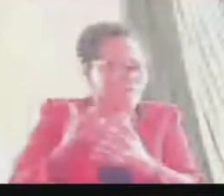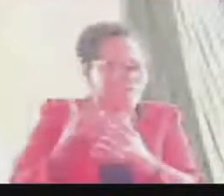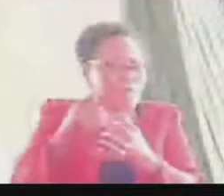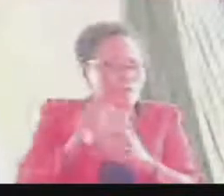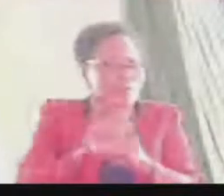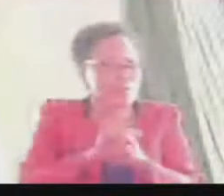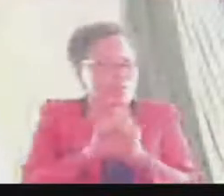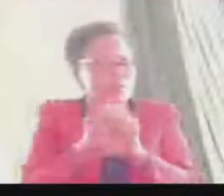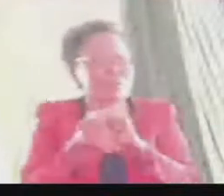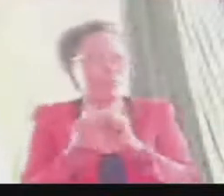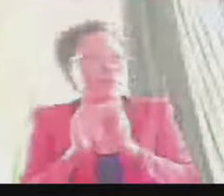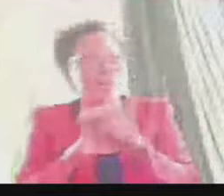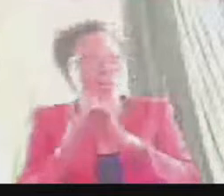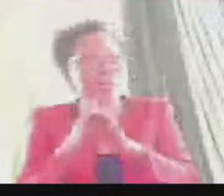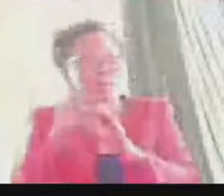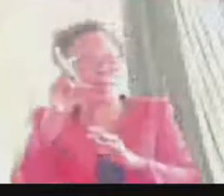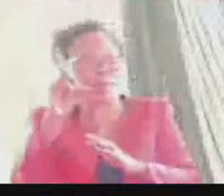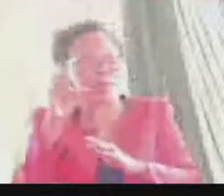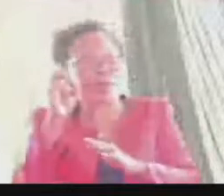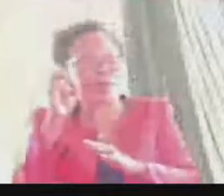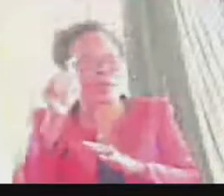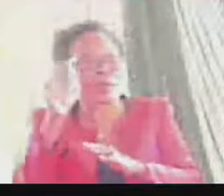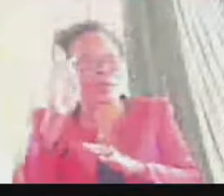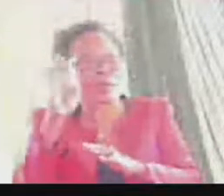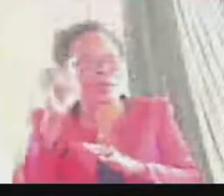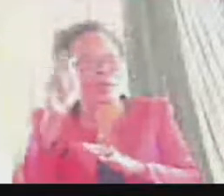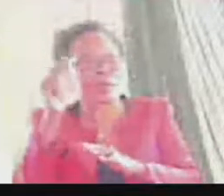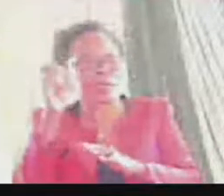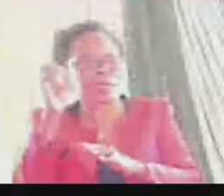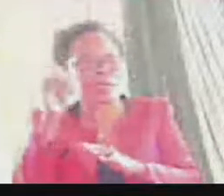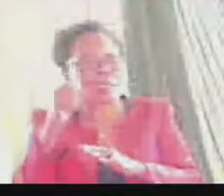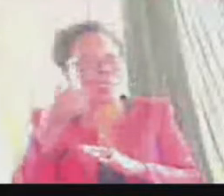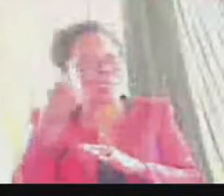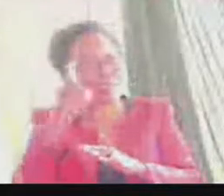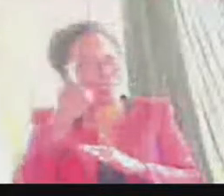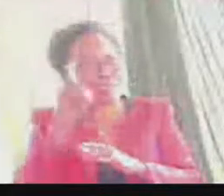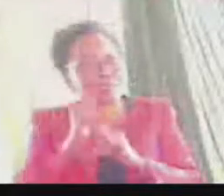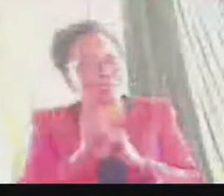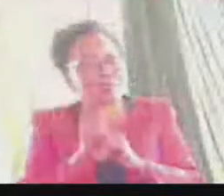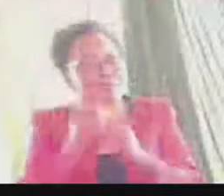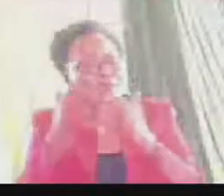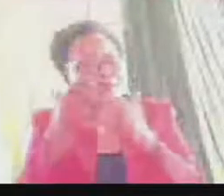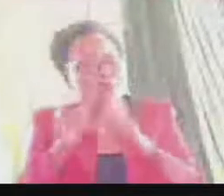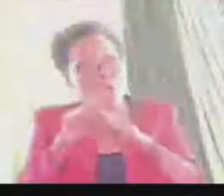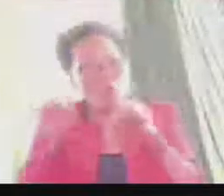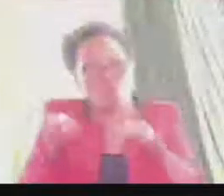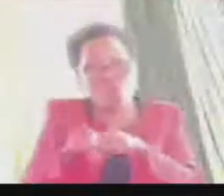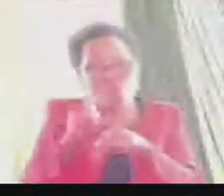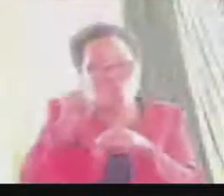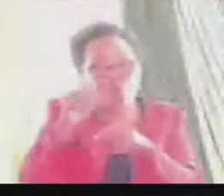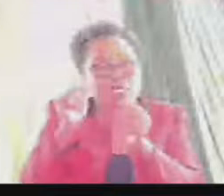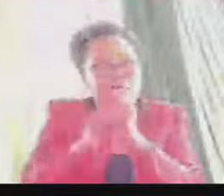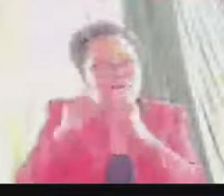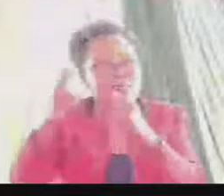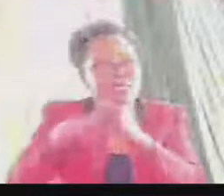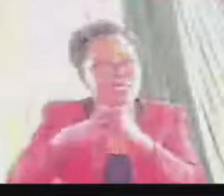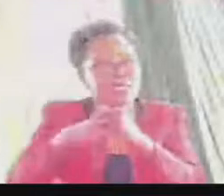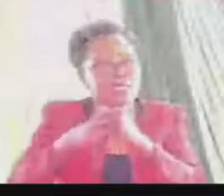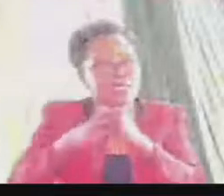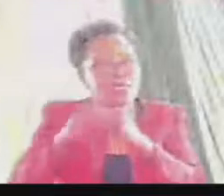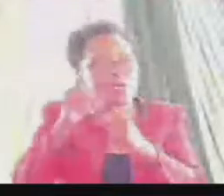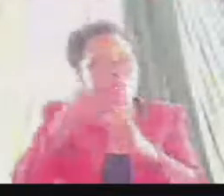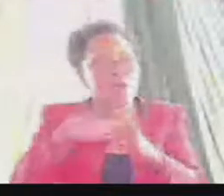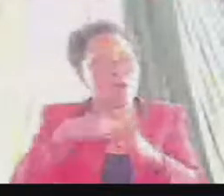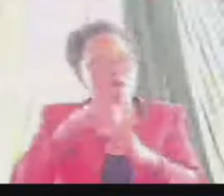a diabetic. Now my concern is this, room 17, you're holding 5 hearts.